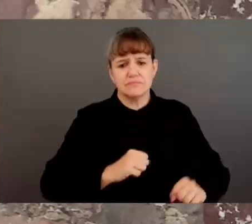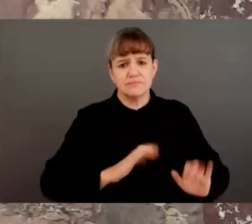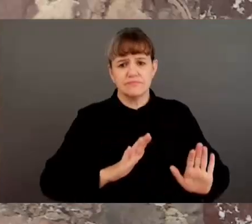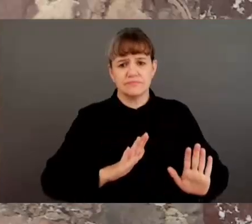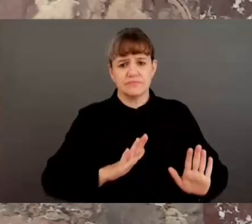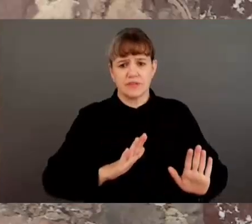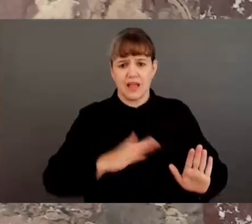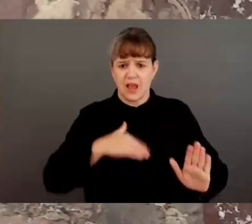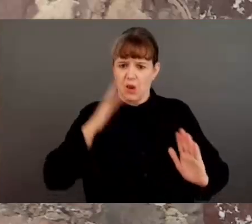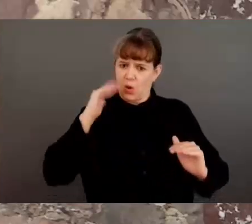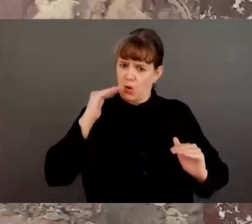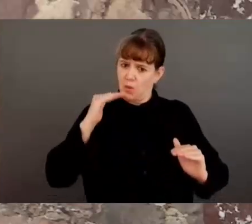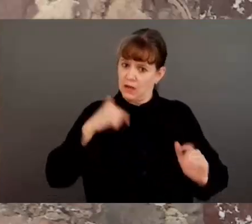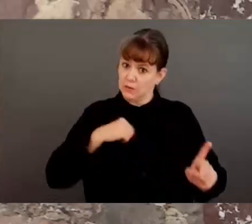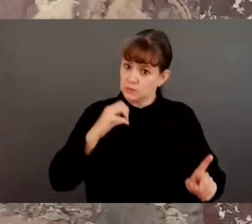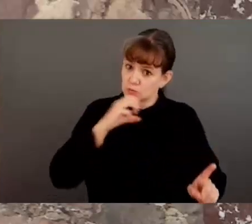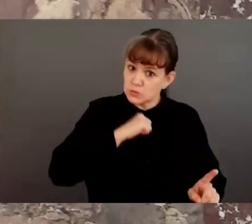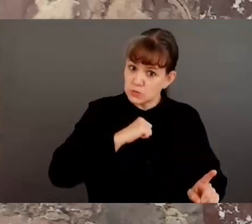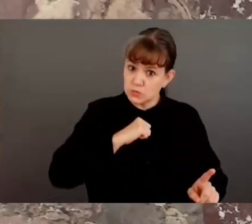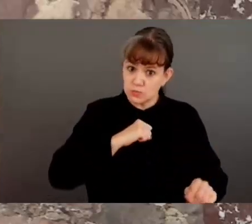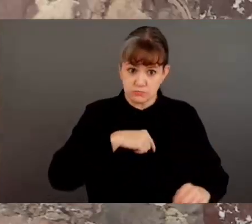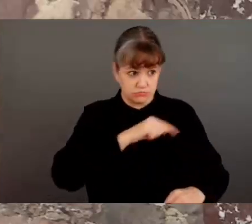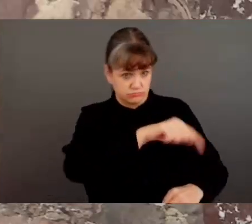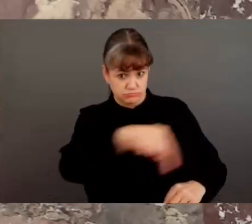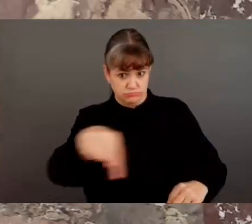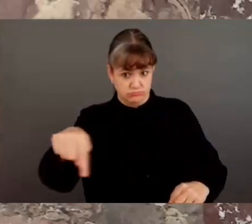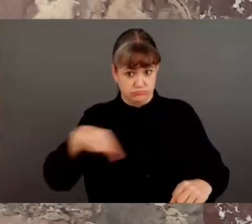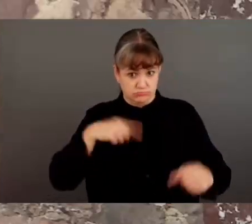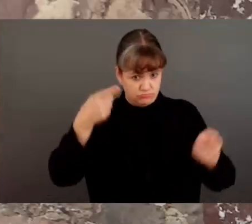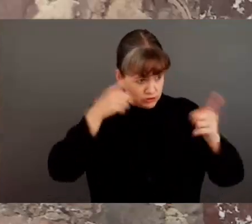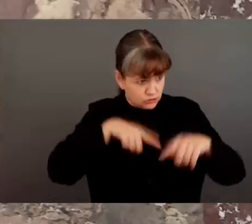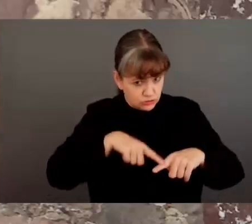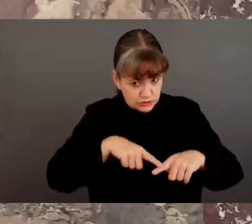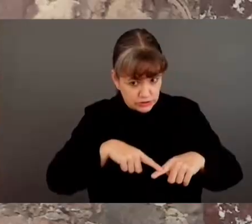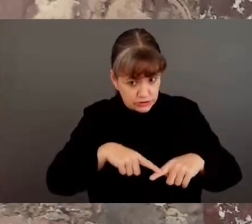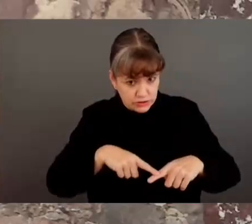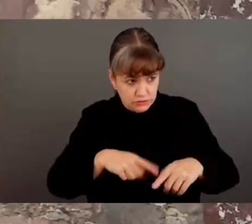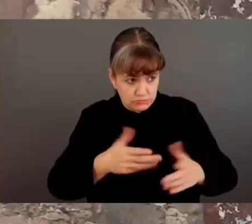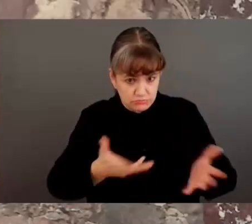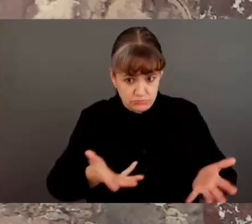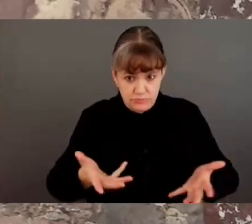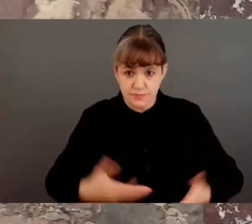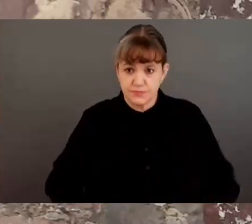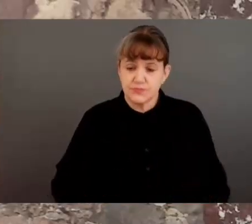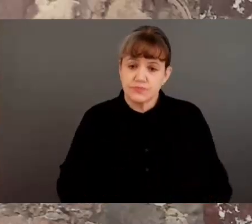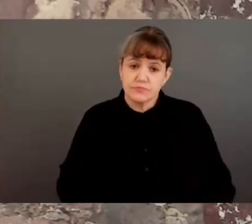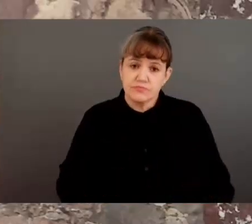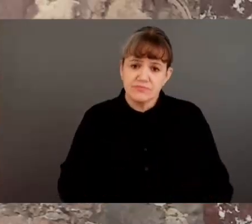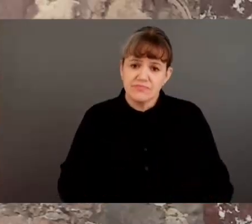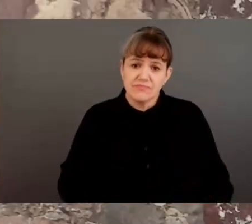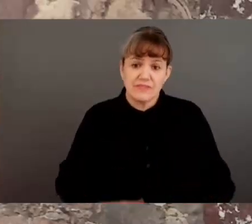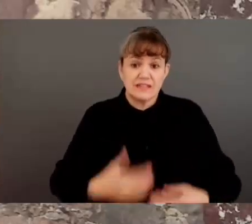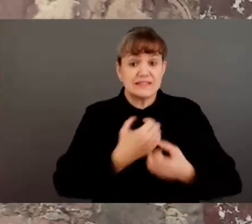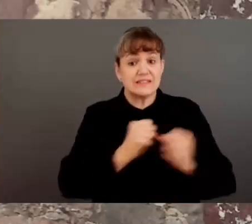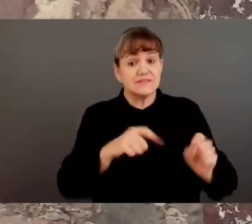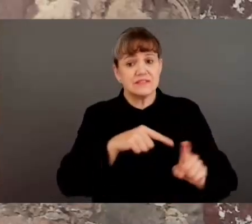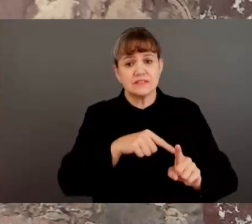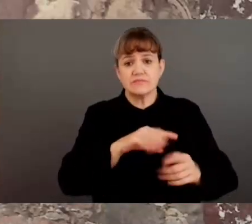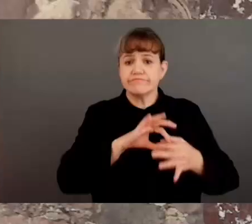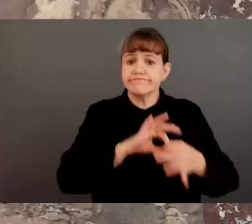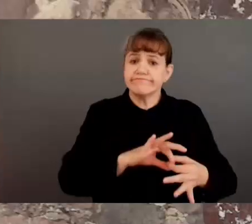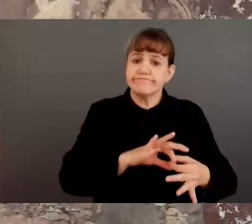every member in this House. And it doesn't matter whether it's in relation to exposure to drugs that could kill